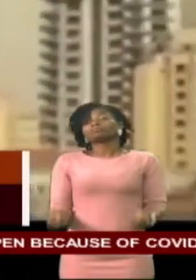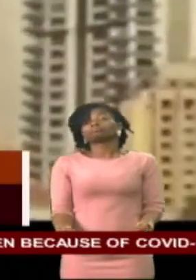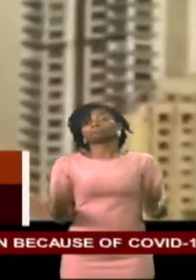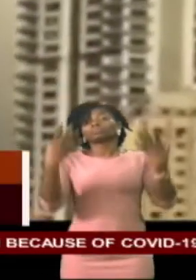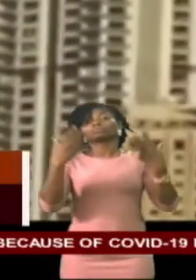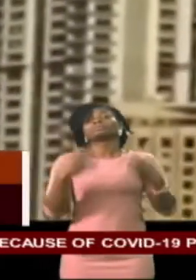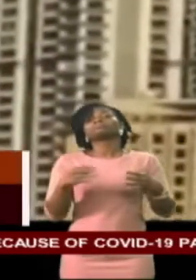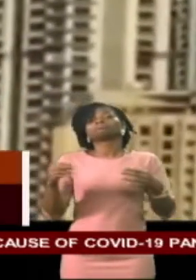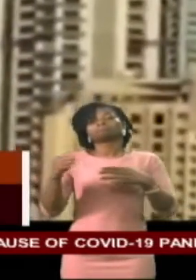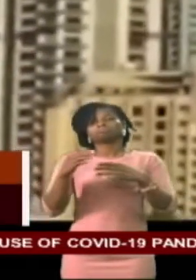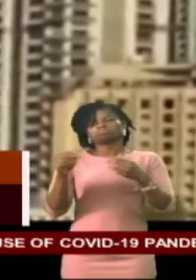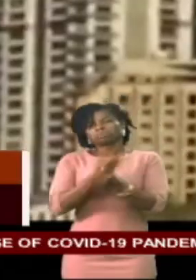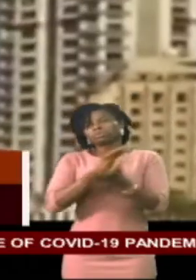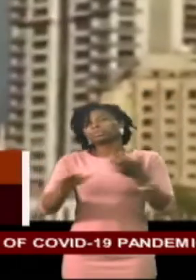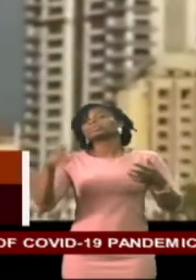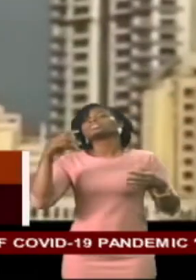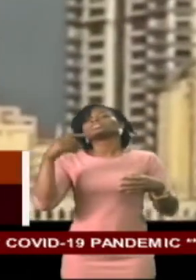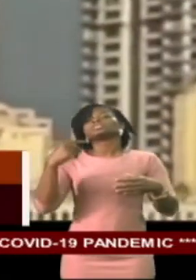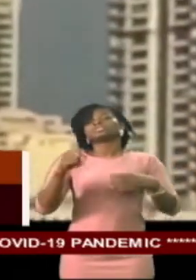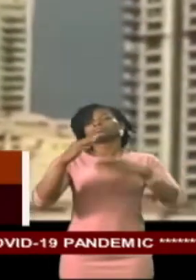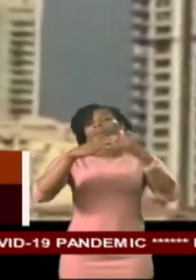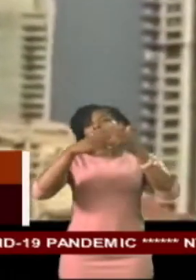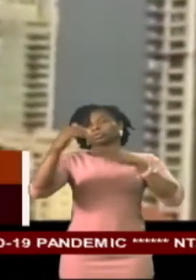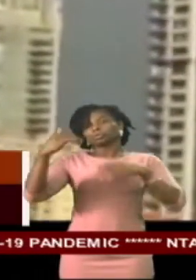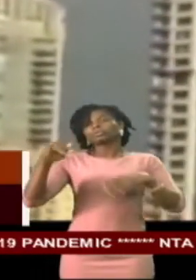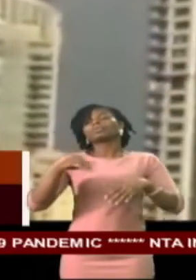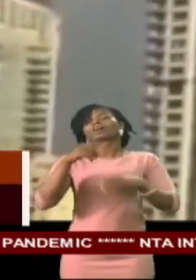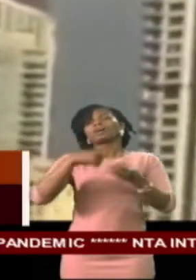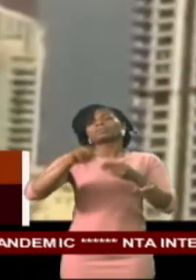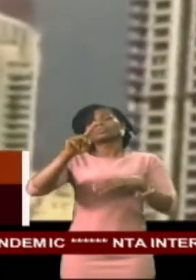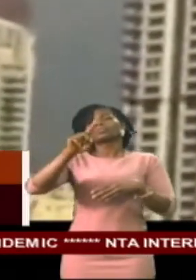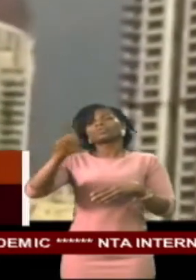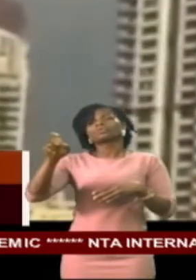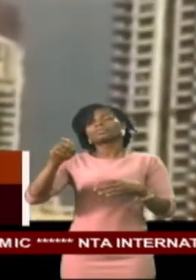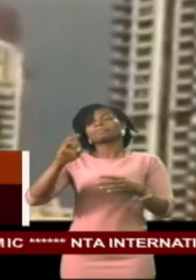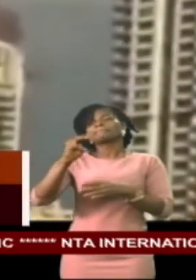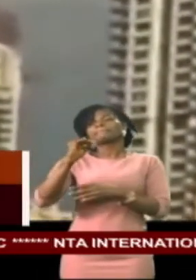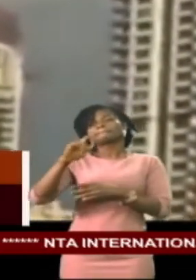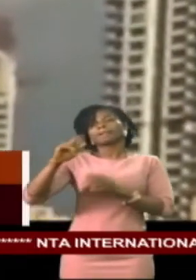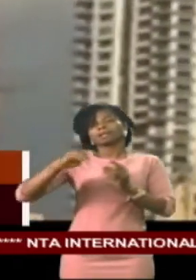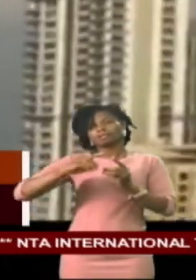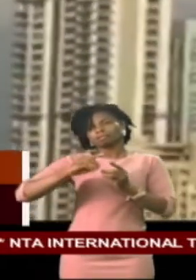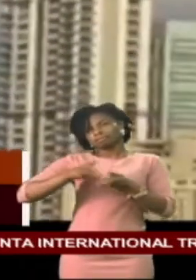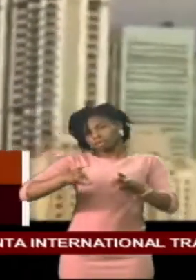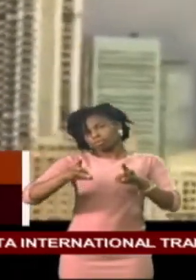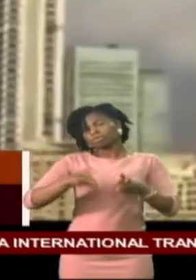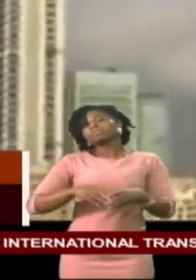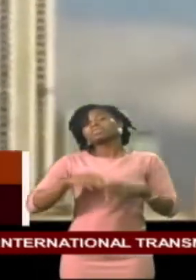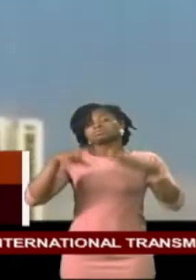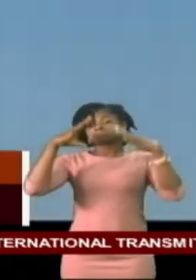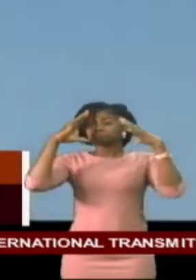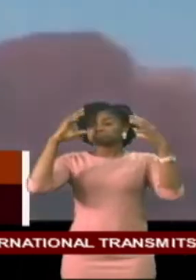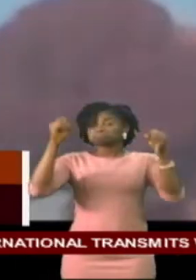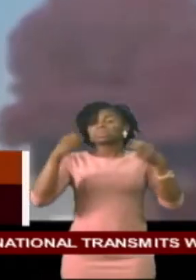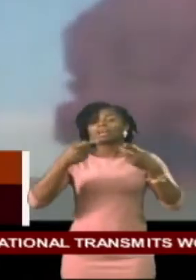The blast rattled buildings on the Mediterranean island of Cyprus, about 100 miles away. President Michel Aoun said